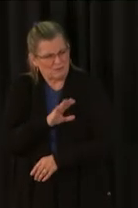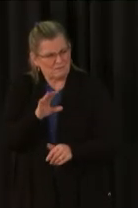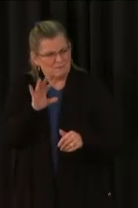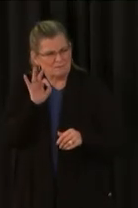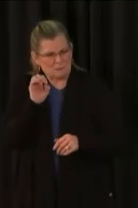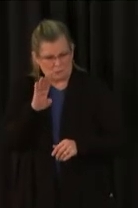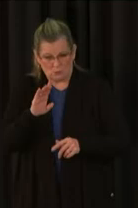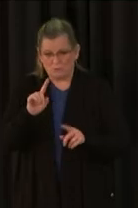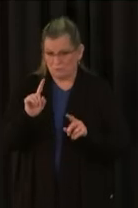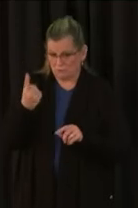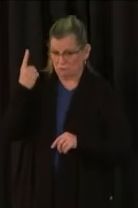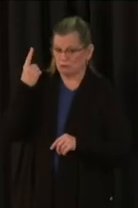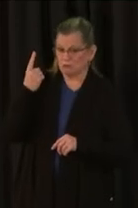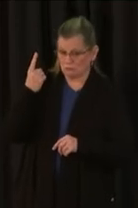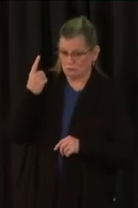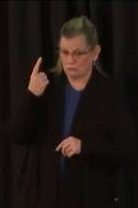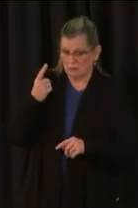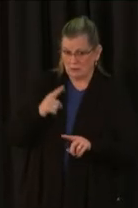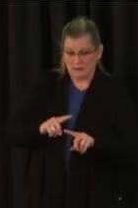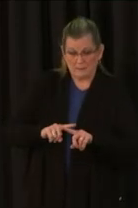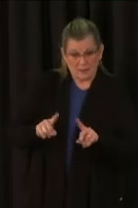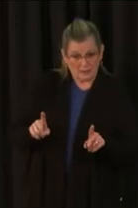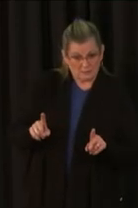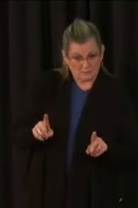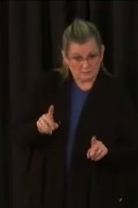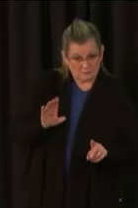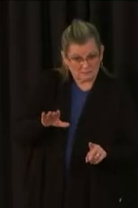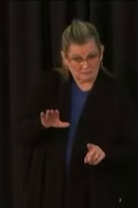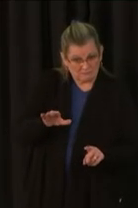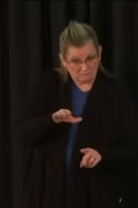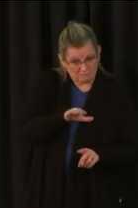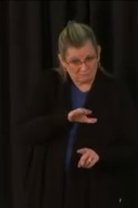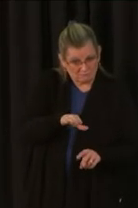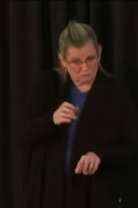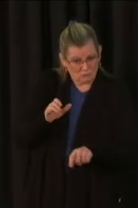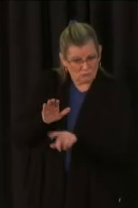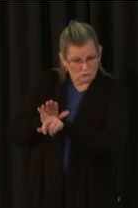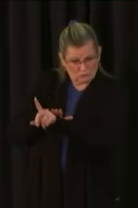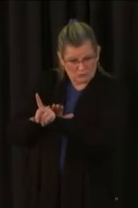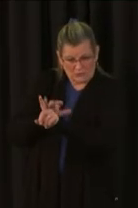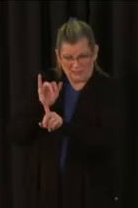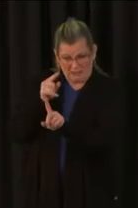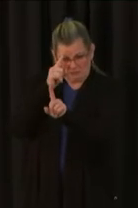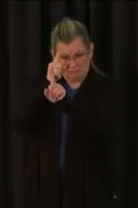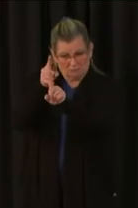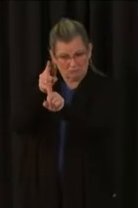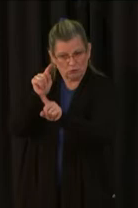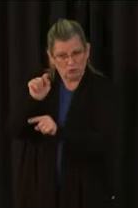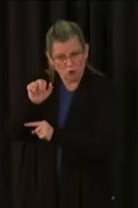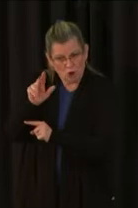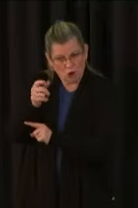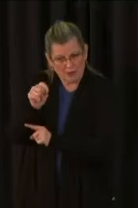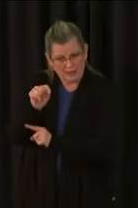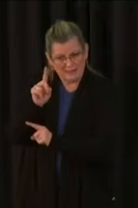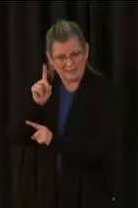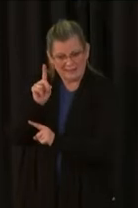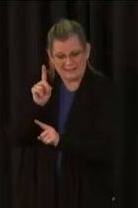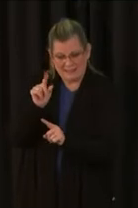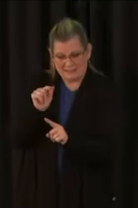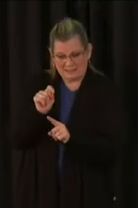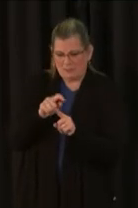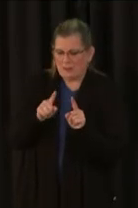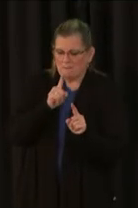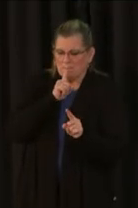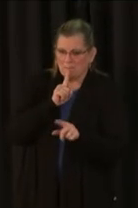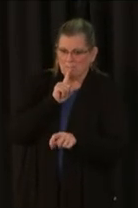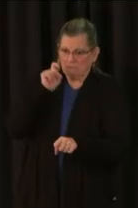1st, 2021. However, I just want to make note that that is a target date and it's based on utilization,